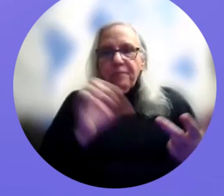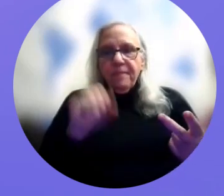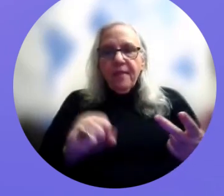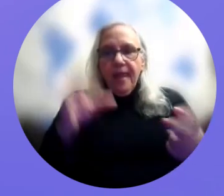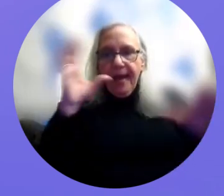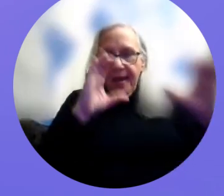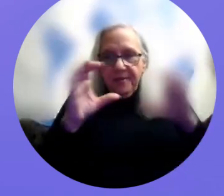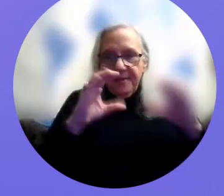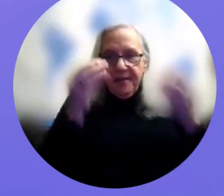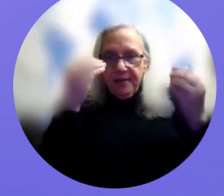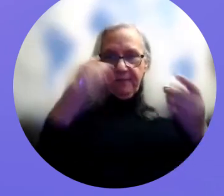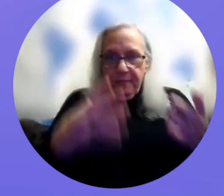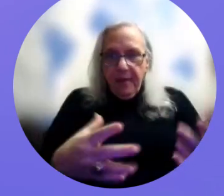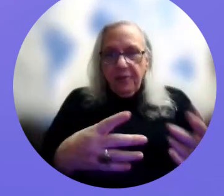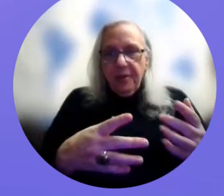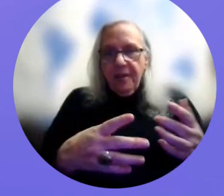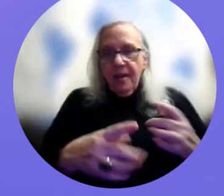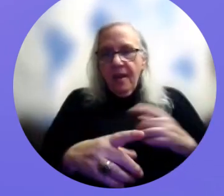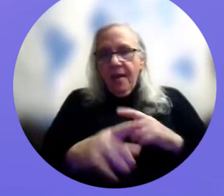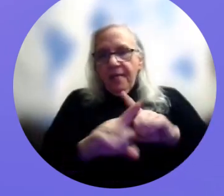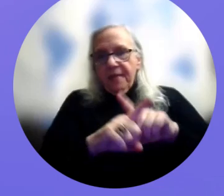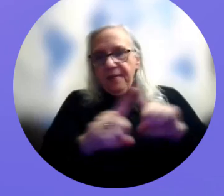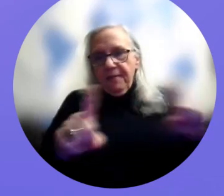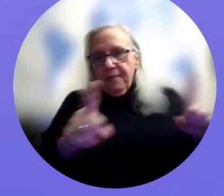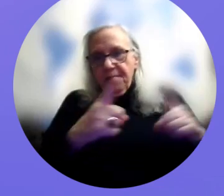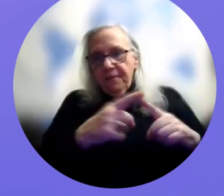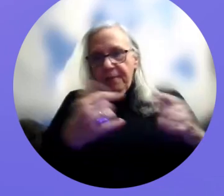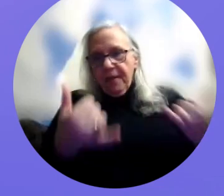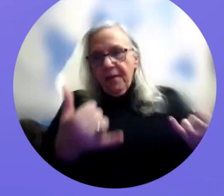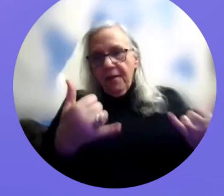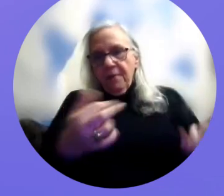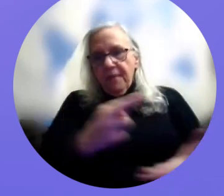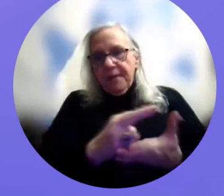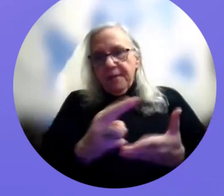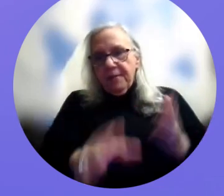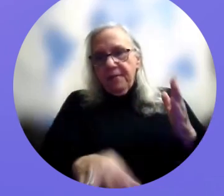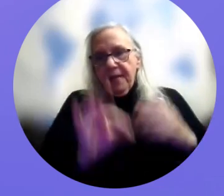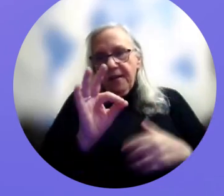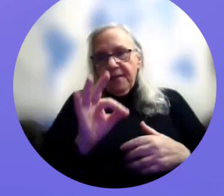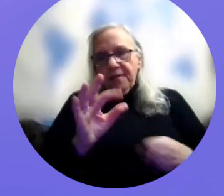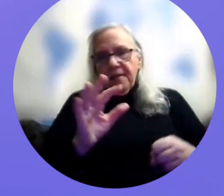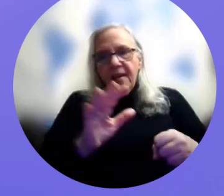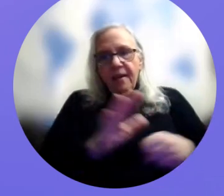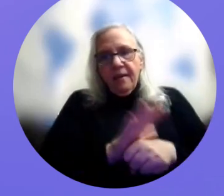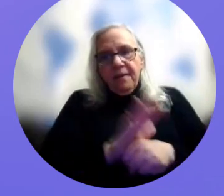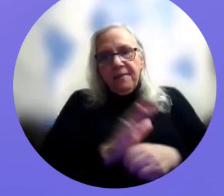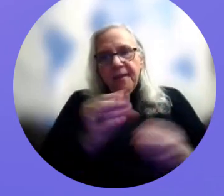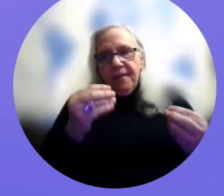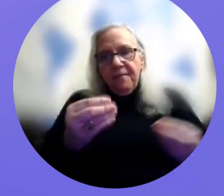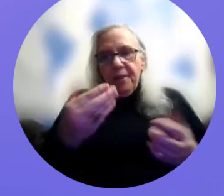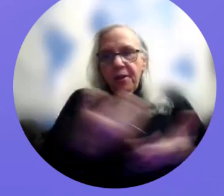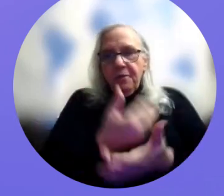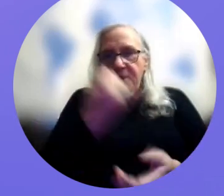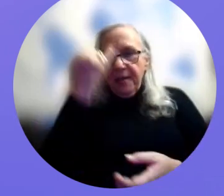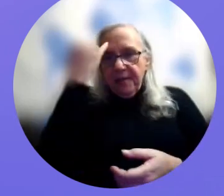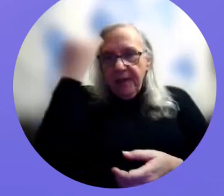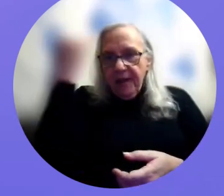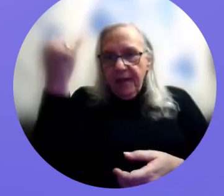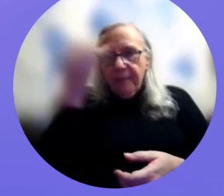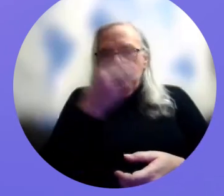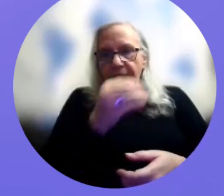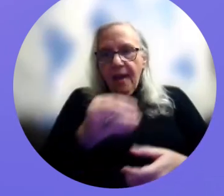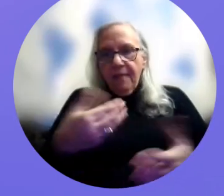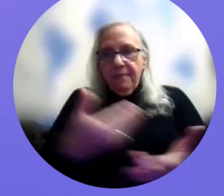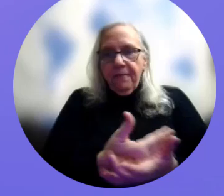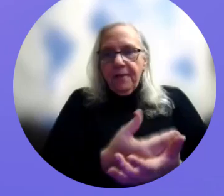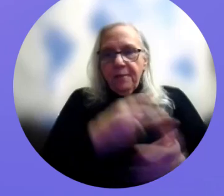falsifiable, and seeks information that differs from the current research findings enough to give new